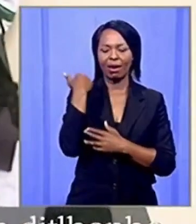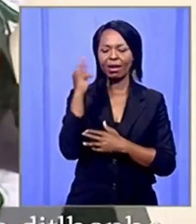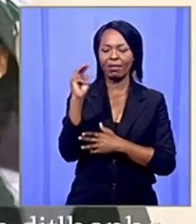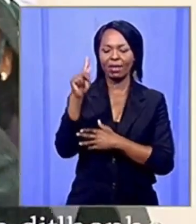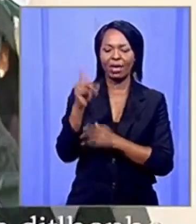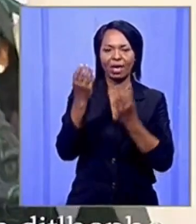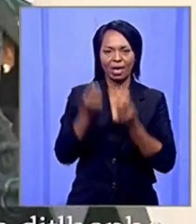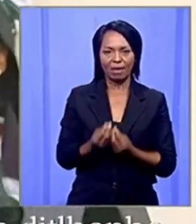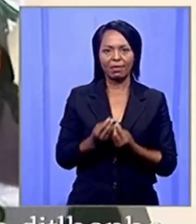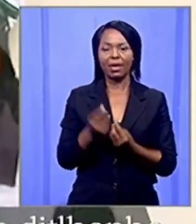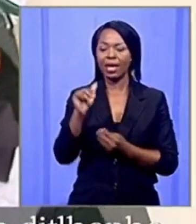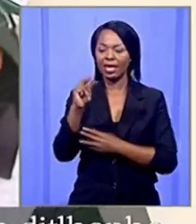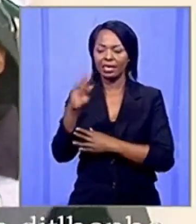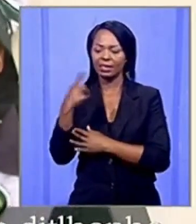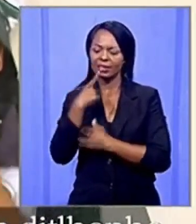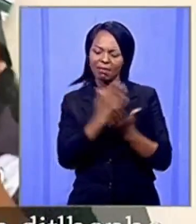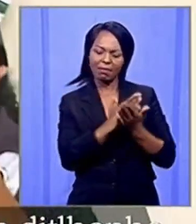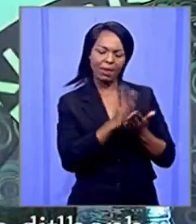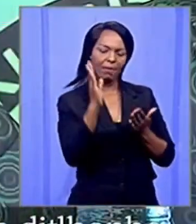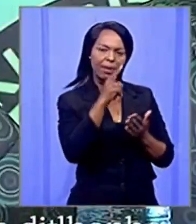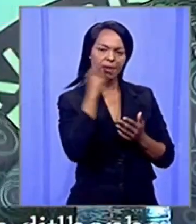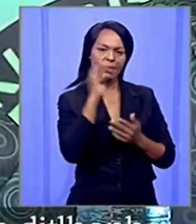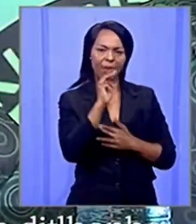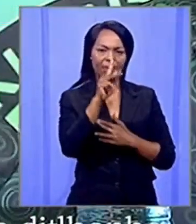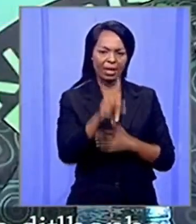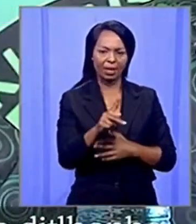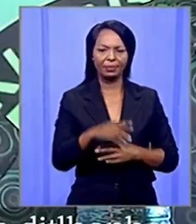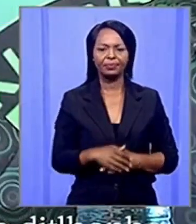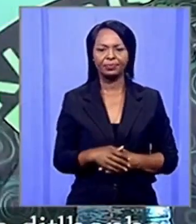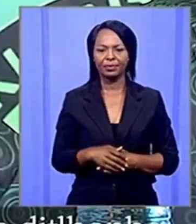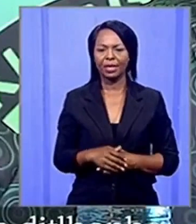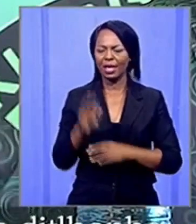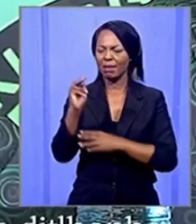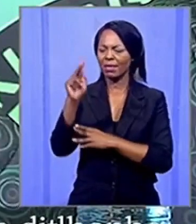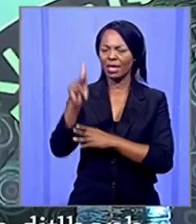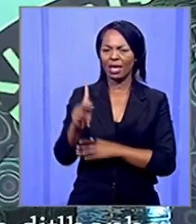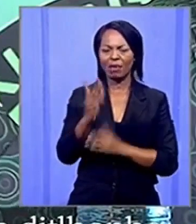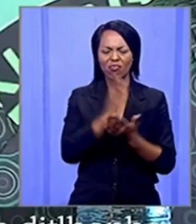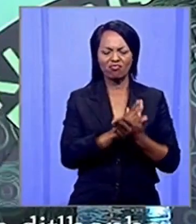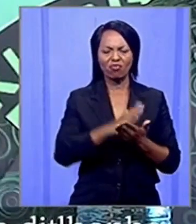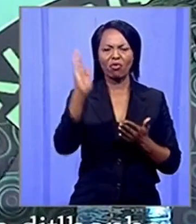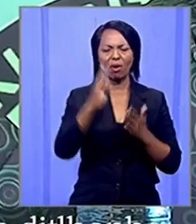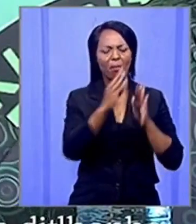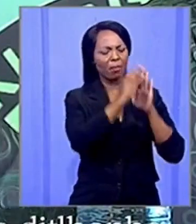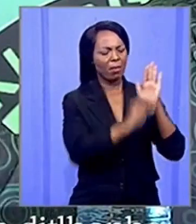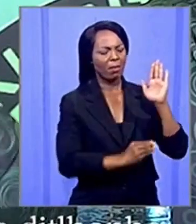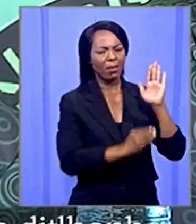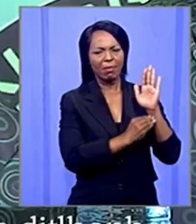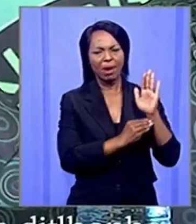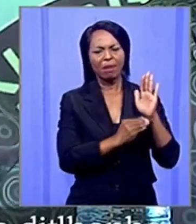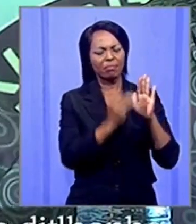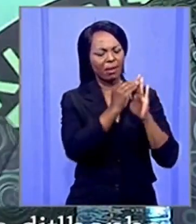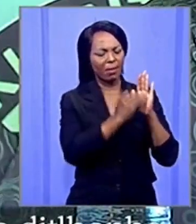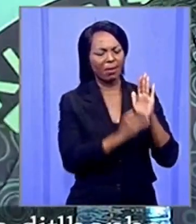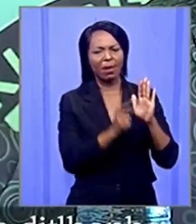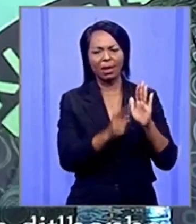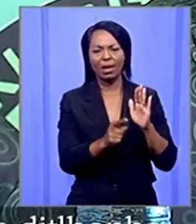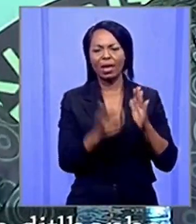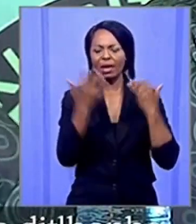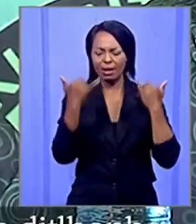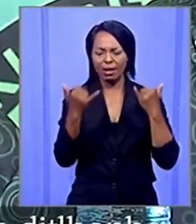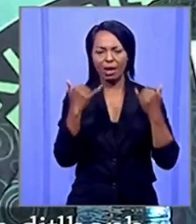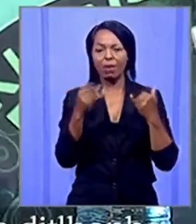batlang gore le tloswe mo mokgatlhong wa ga Zuma. Remove MK on the ballot, remove Zuma on the ballot. There won't